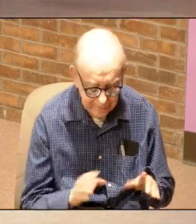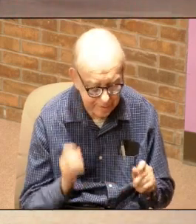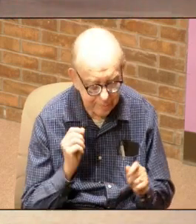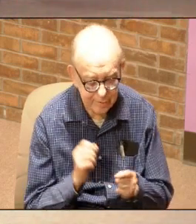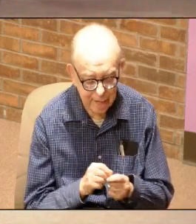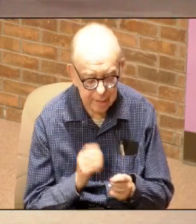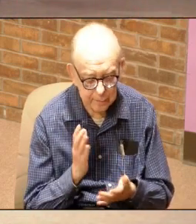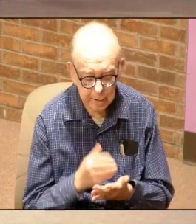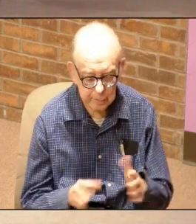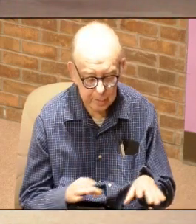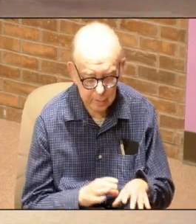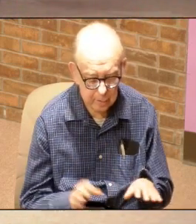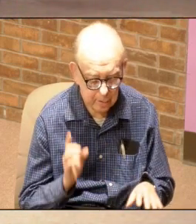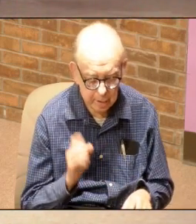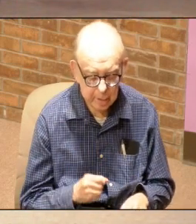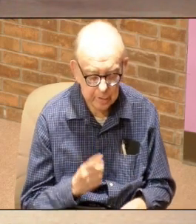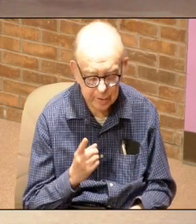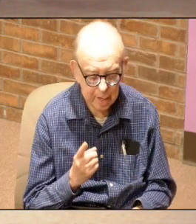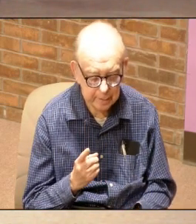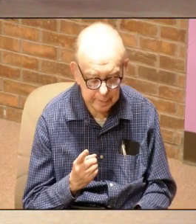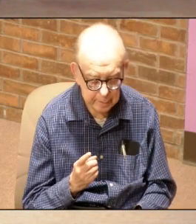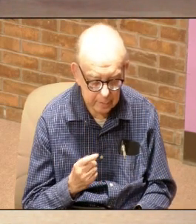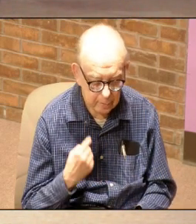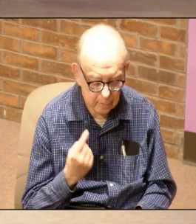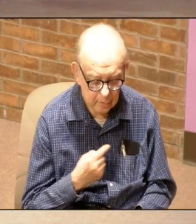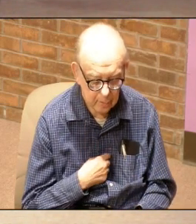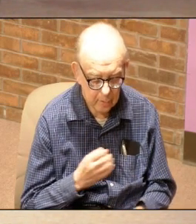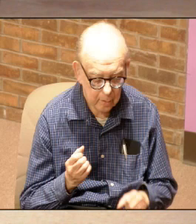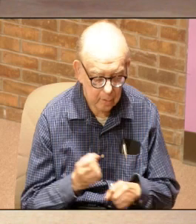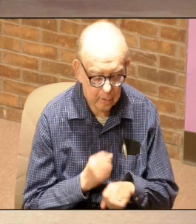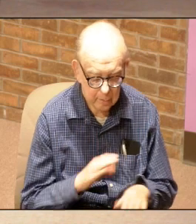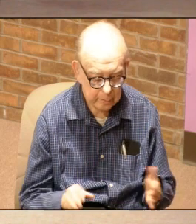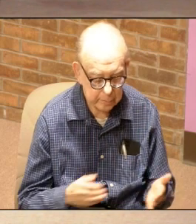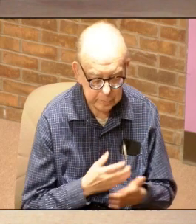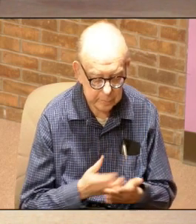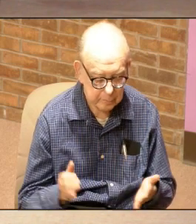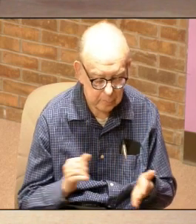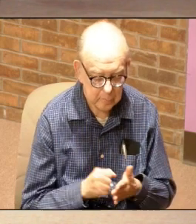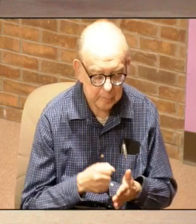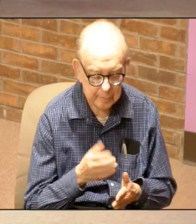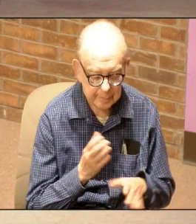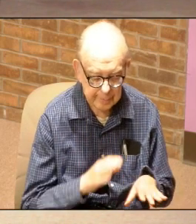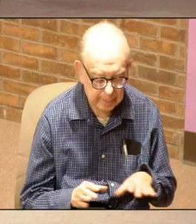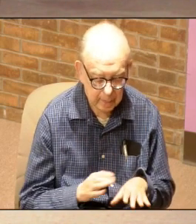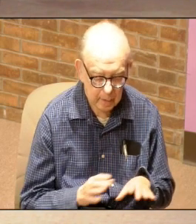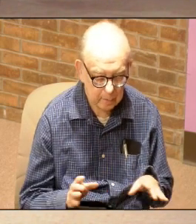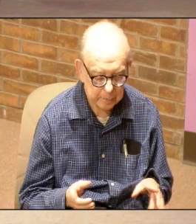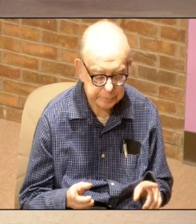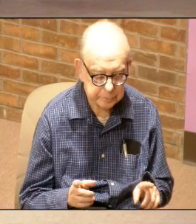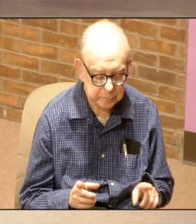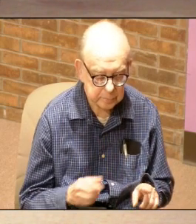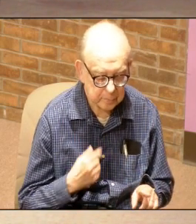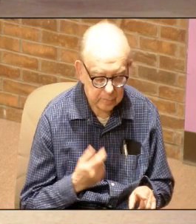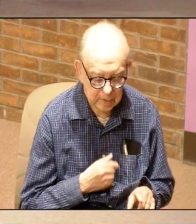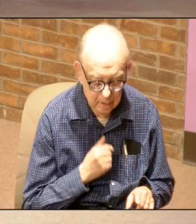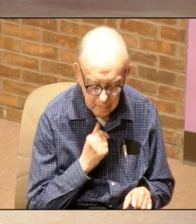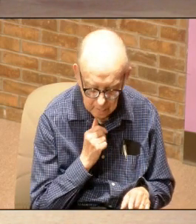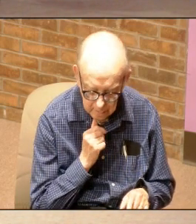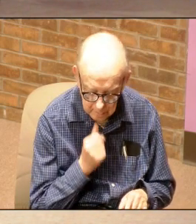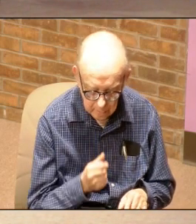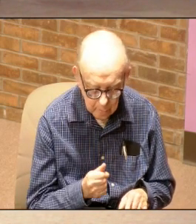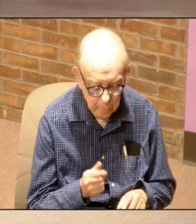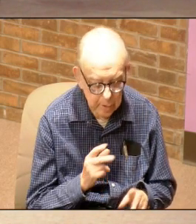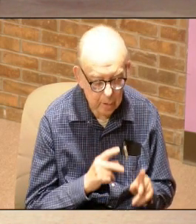do. And that's why we need to understand that we've got to do the things that God wants to do. And we're not autonomous. We